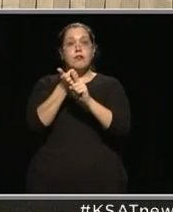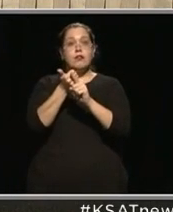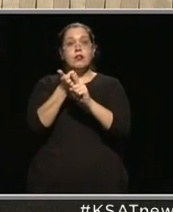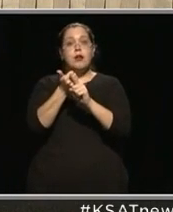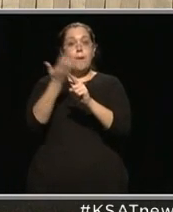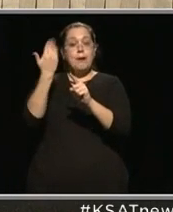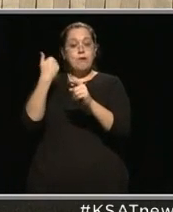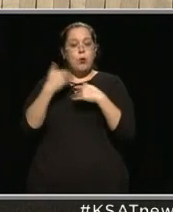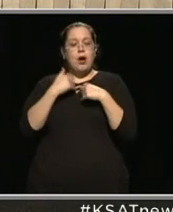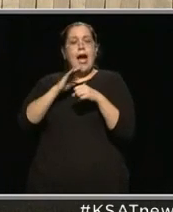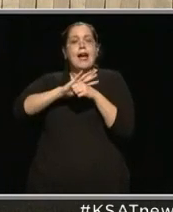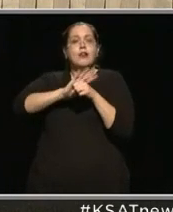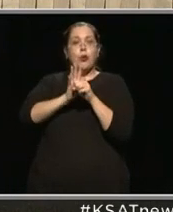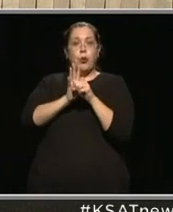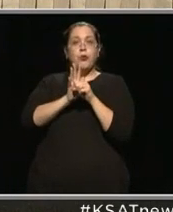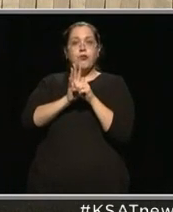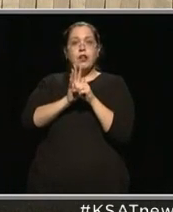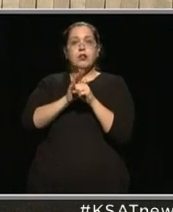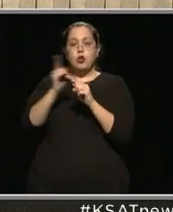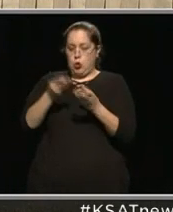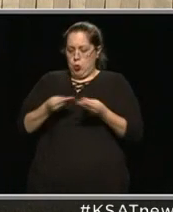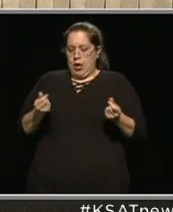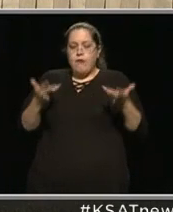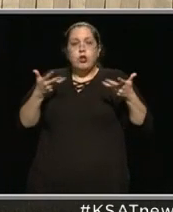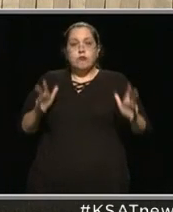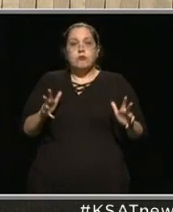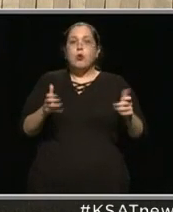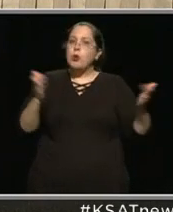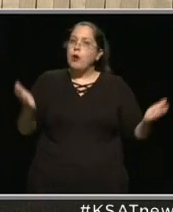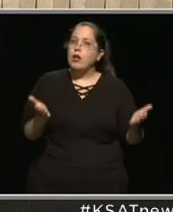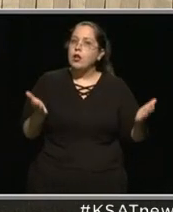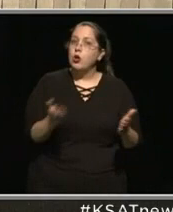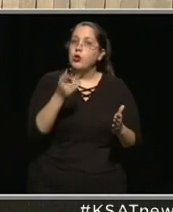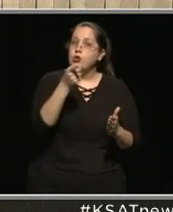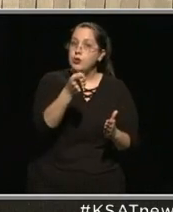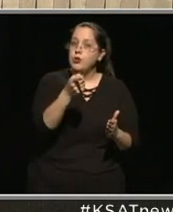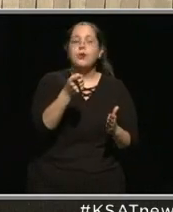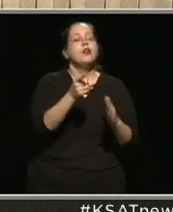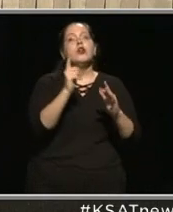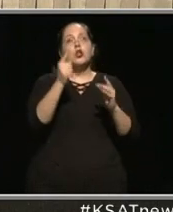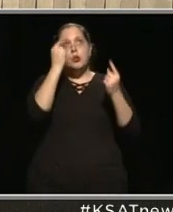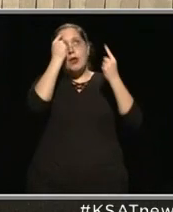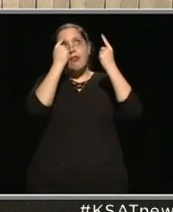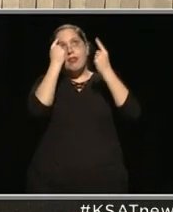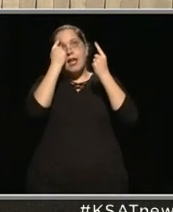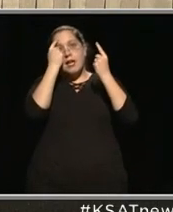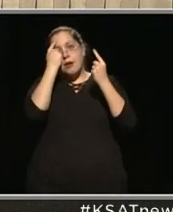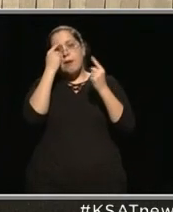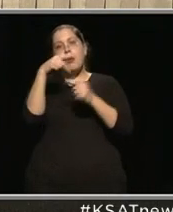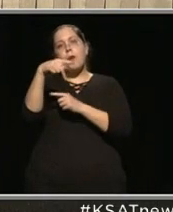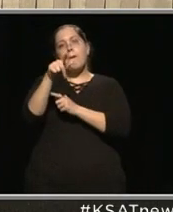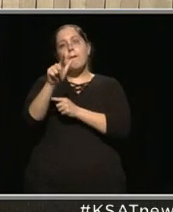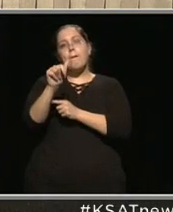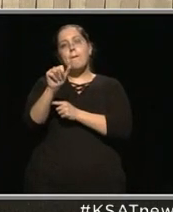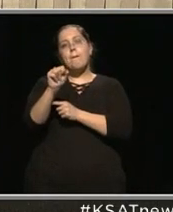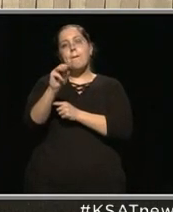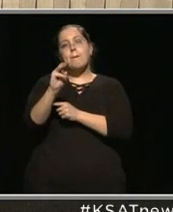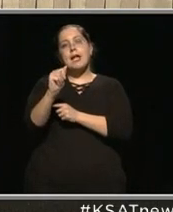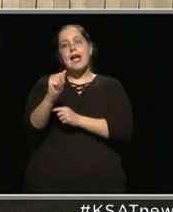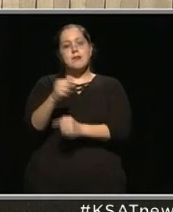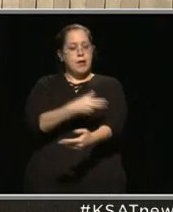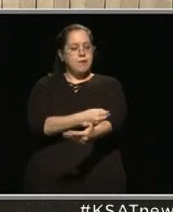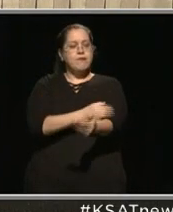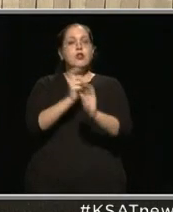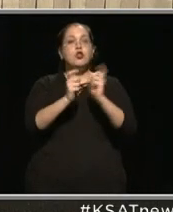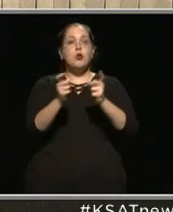If you have had COVID-19 and you're recovered, we want to encourage you and that you consider a plasma donation. A